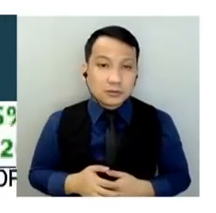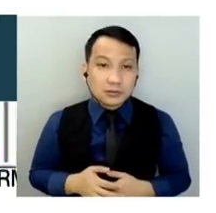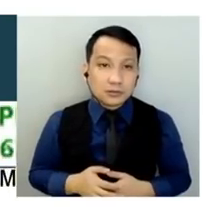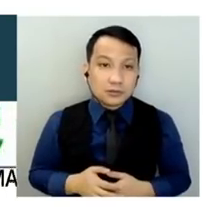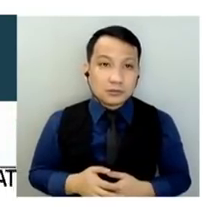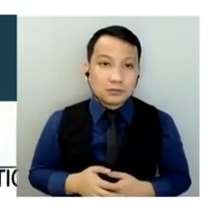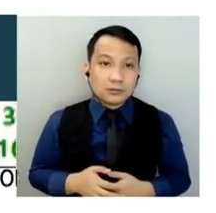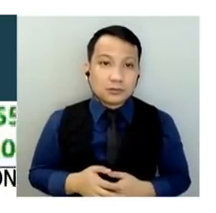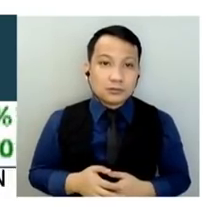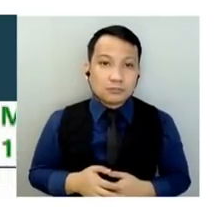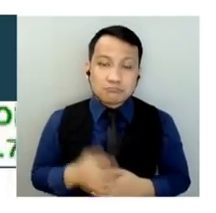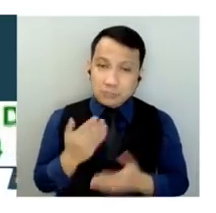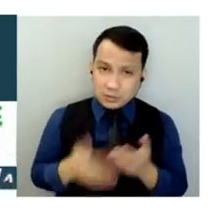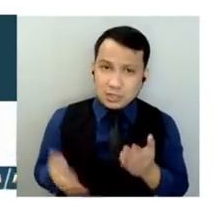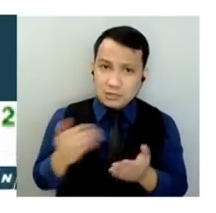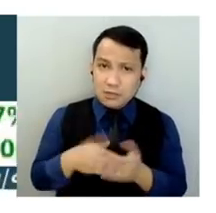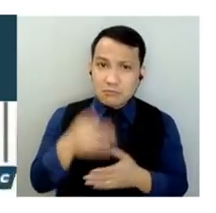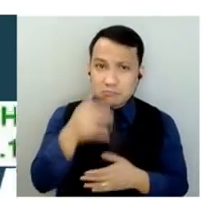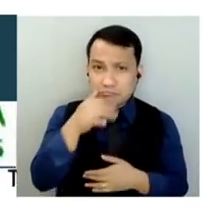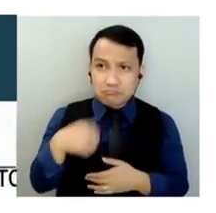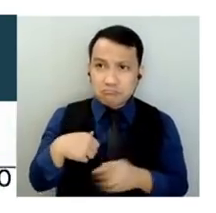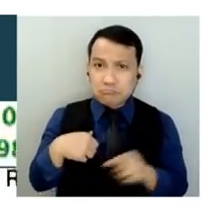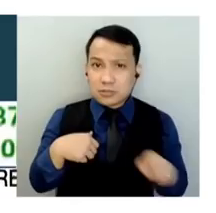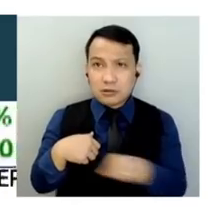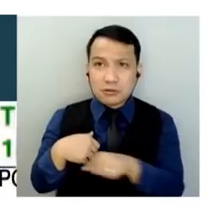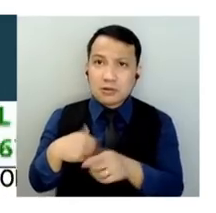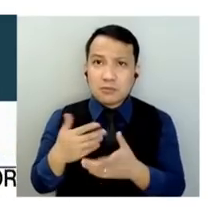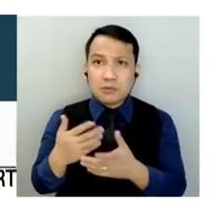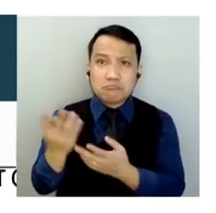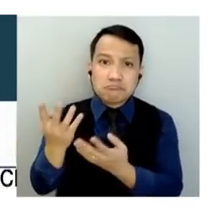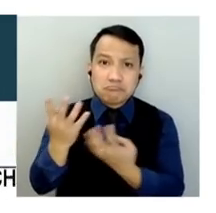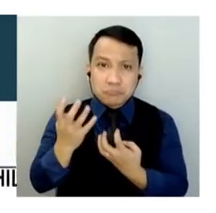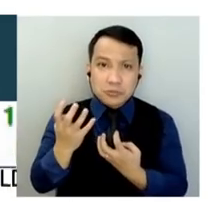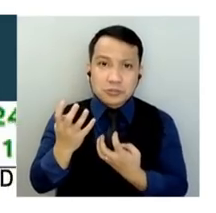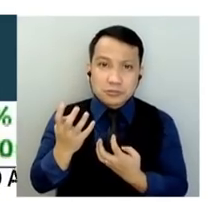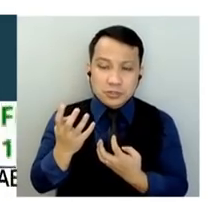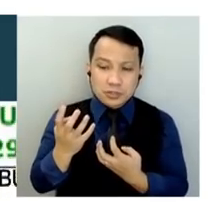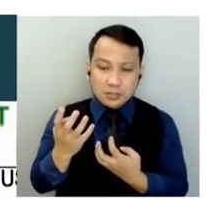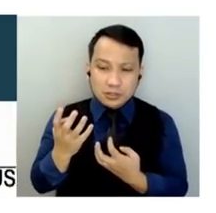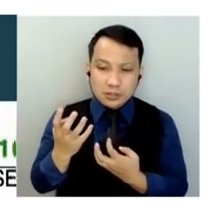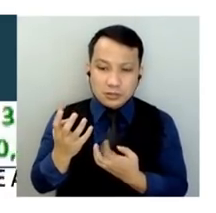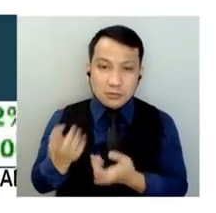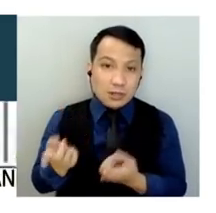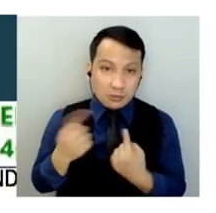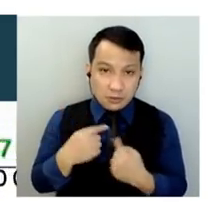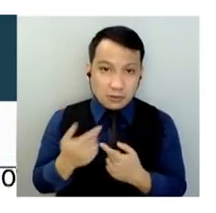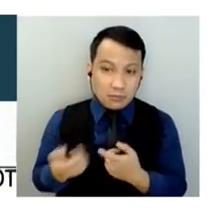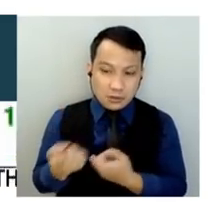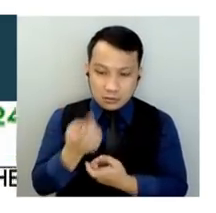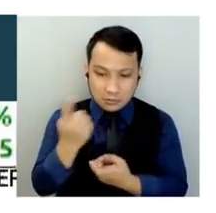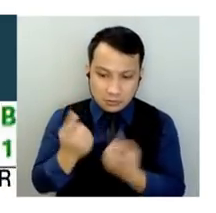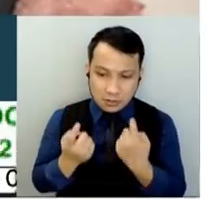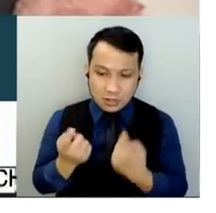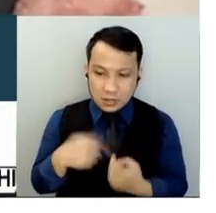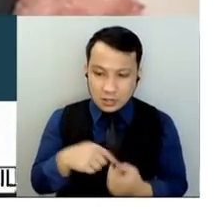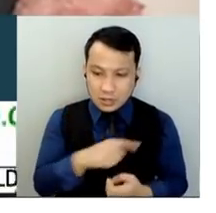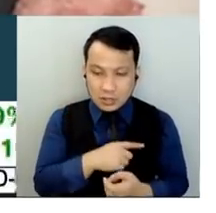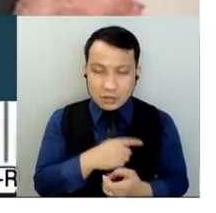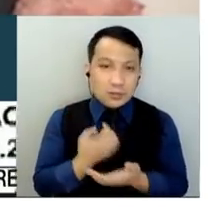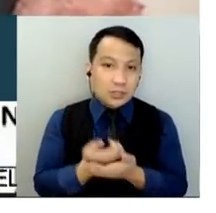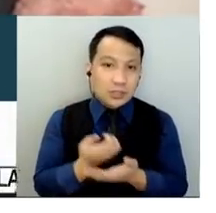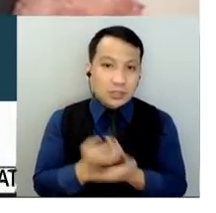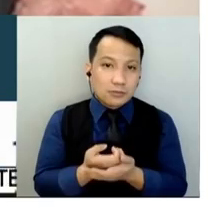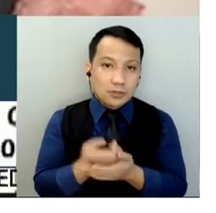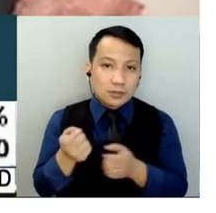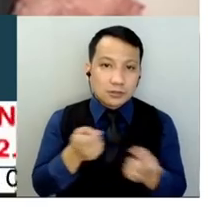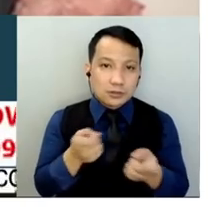Well, again, yesterday, one of the questions that was repeatedly asked to the economic managers